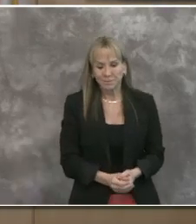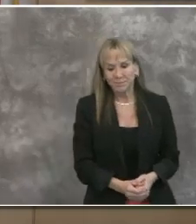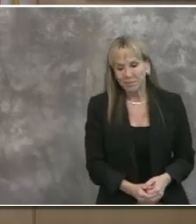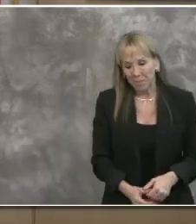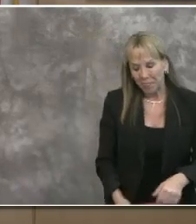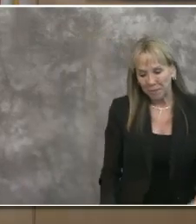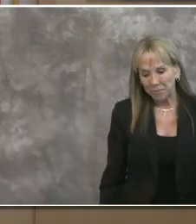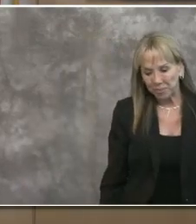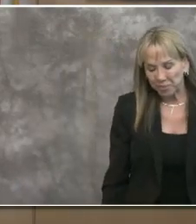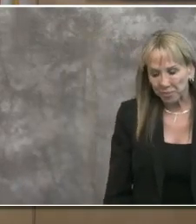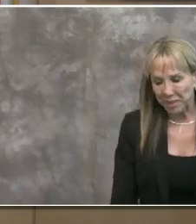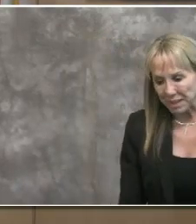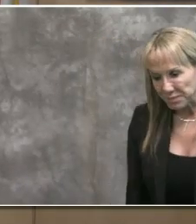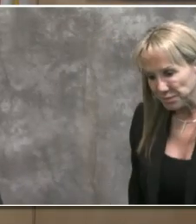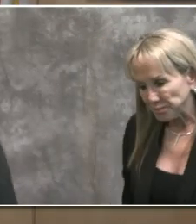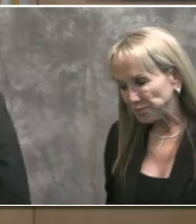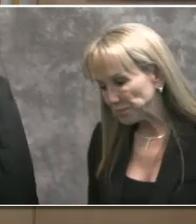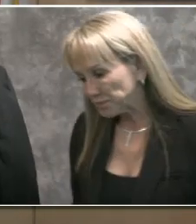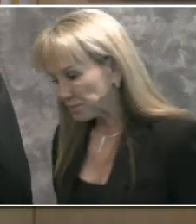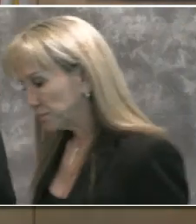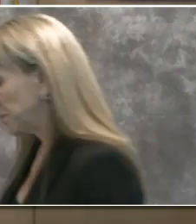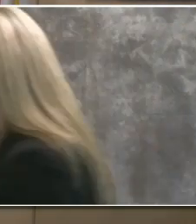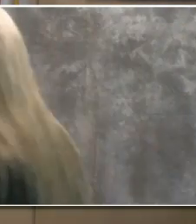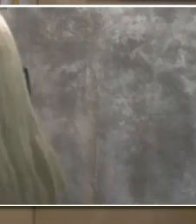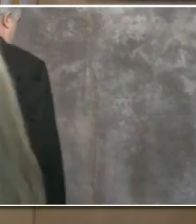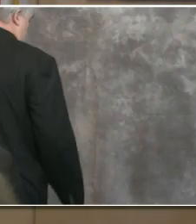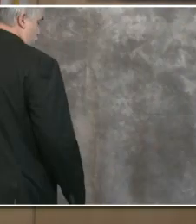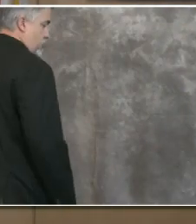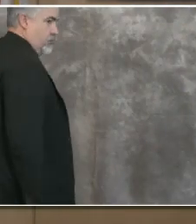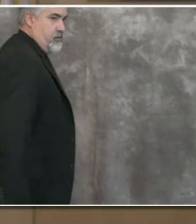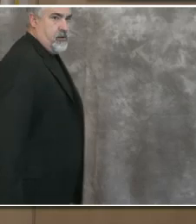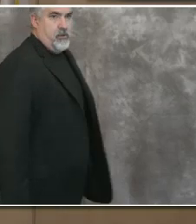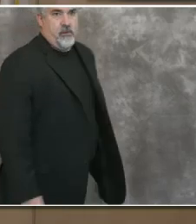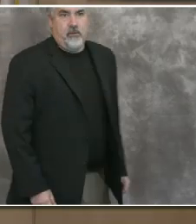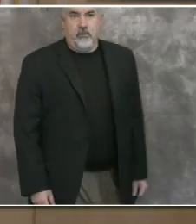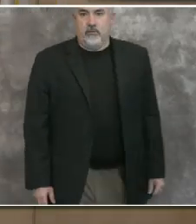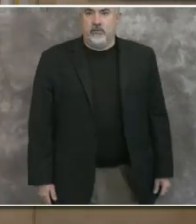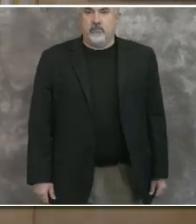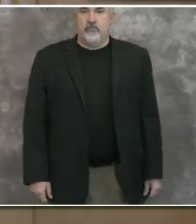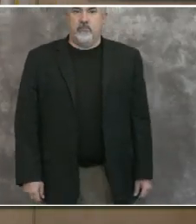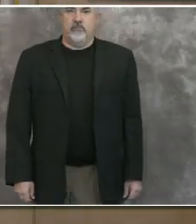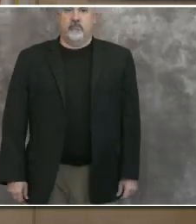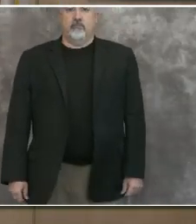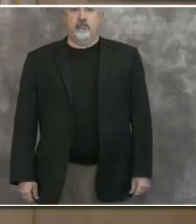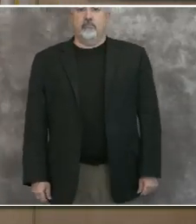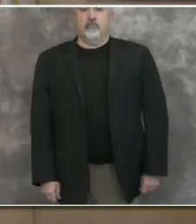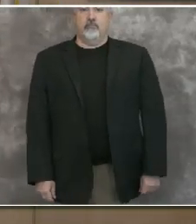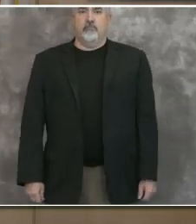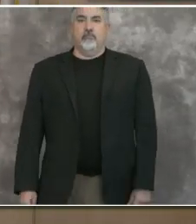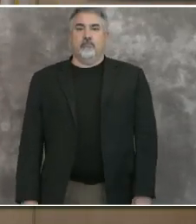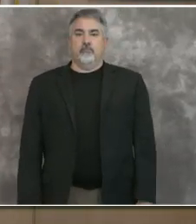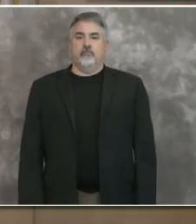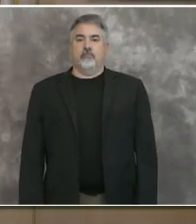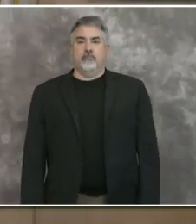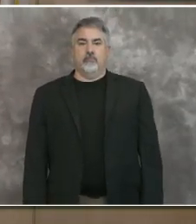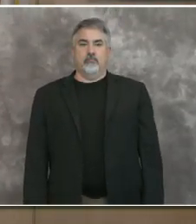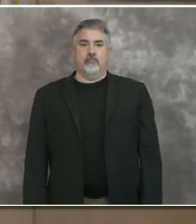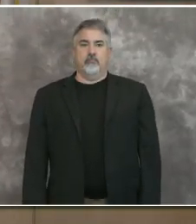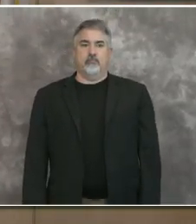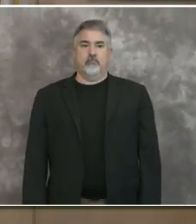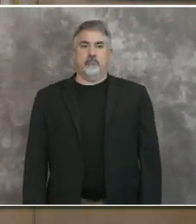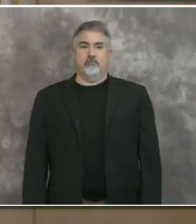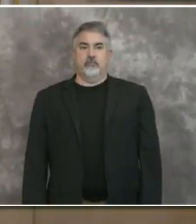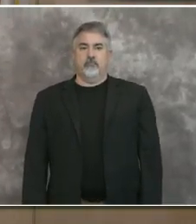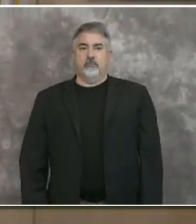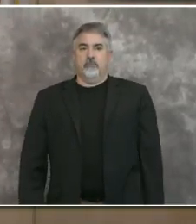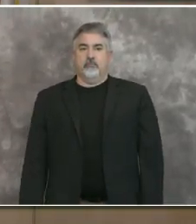Well, thank you. That concludes our questions for today. But as we have done from time to time, let's give a shout out to people doing